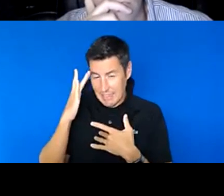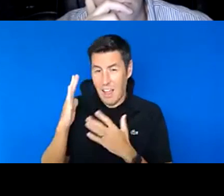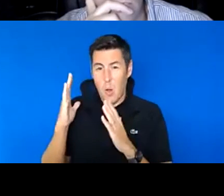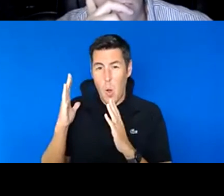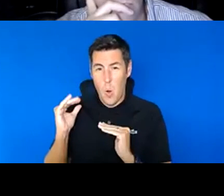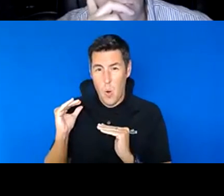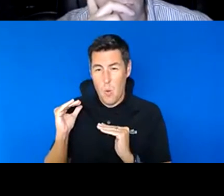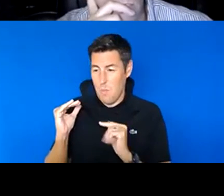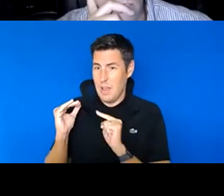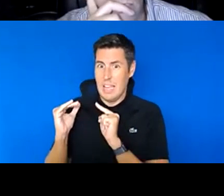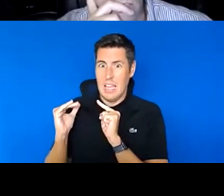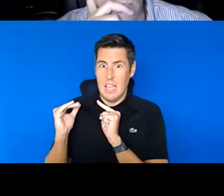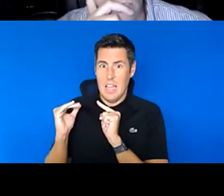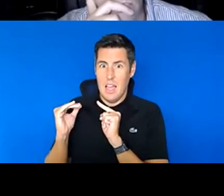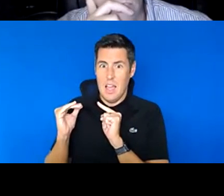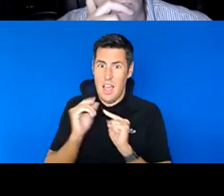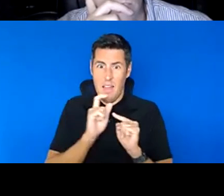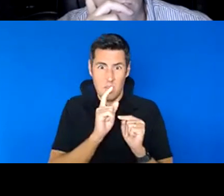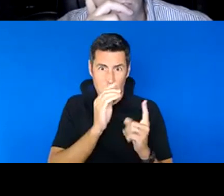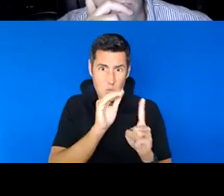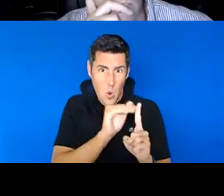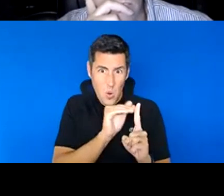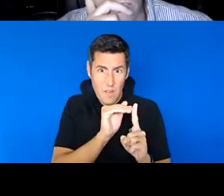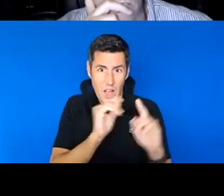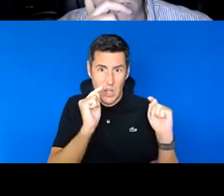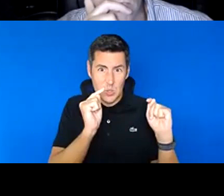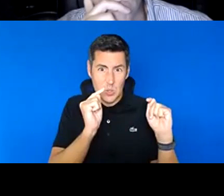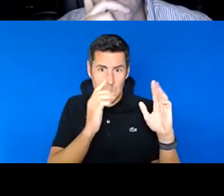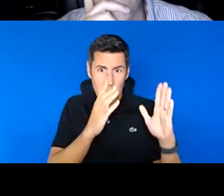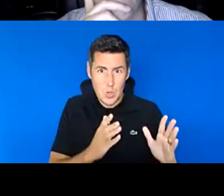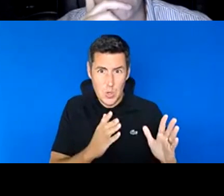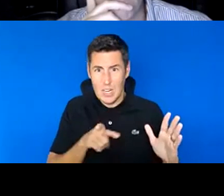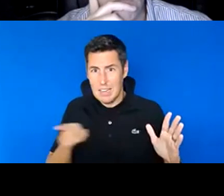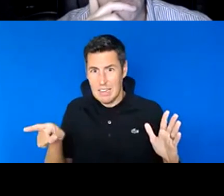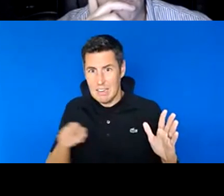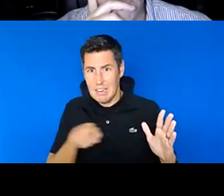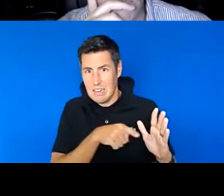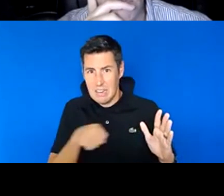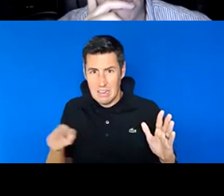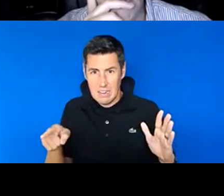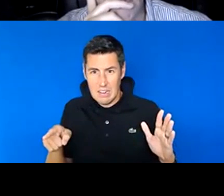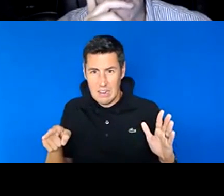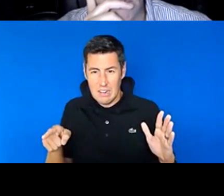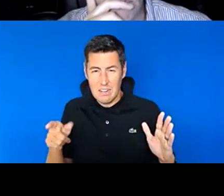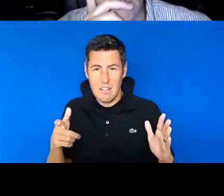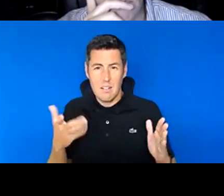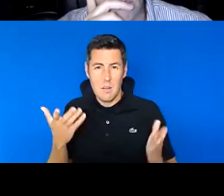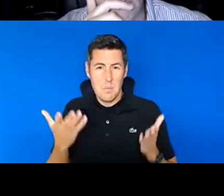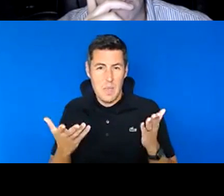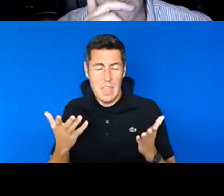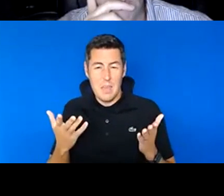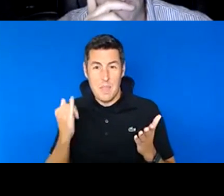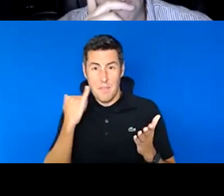being notified. If a student, if that knowledge can at least come to the coordinators of our